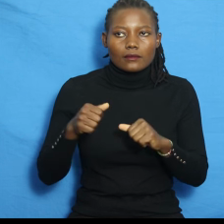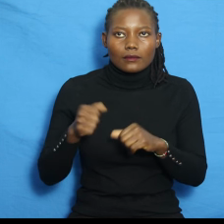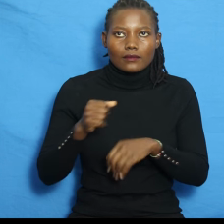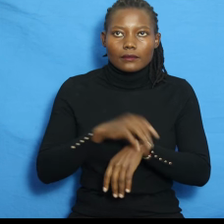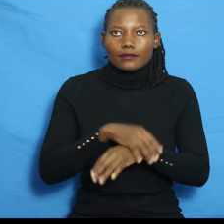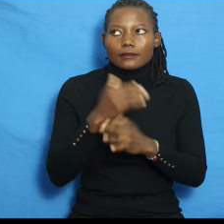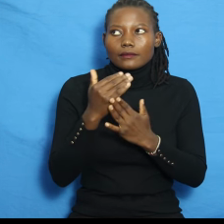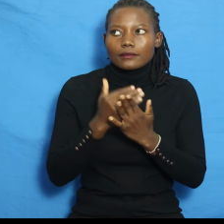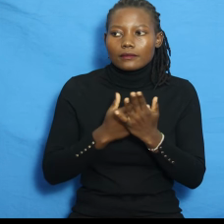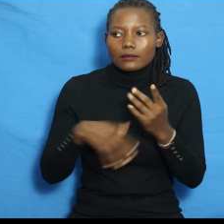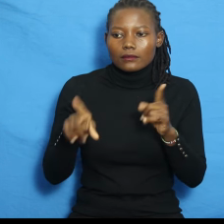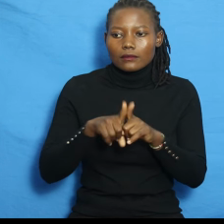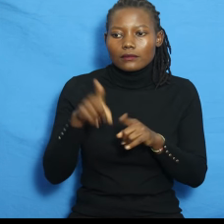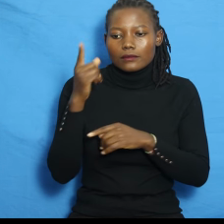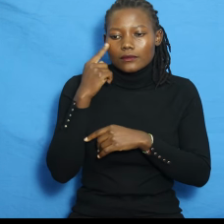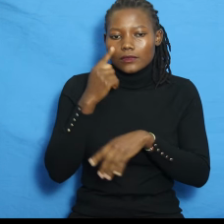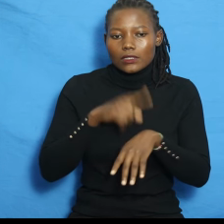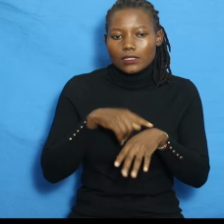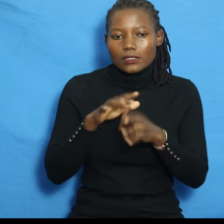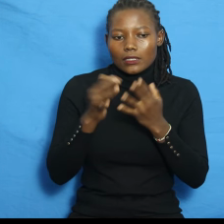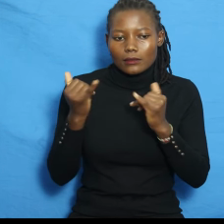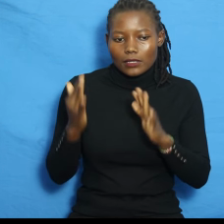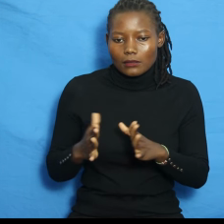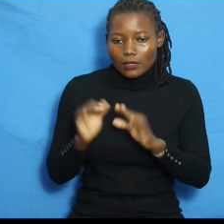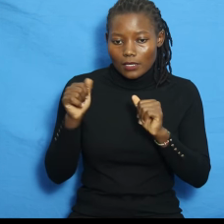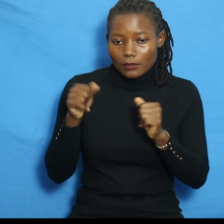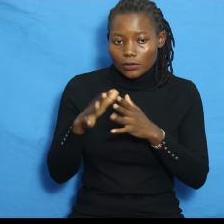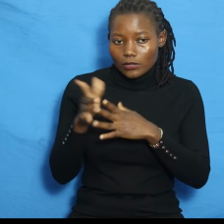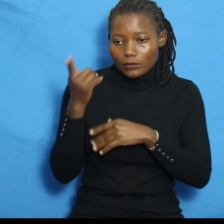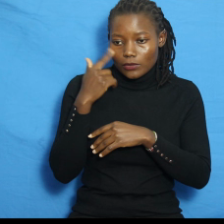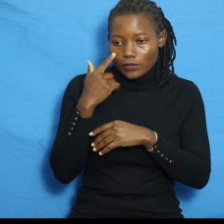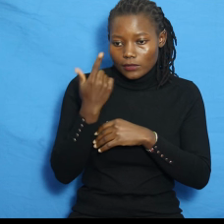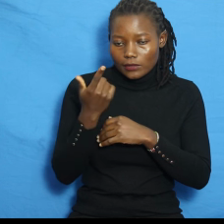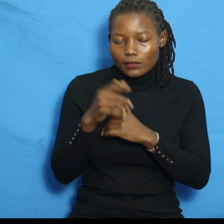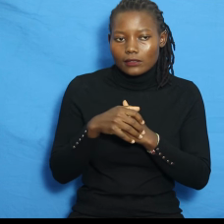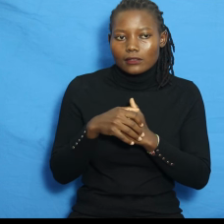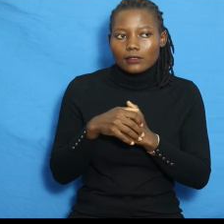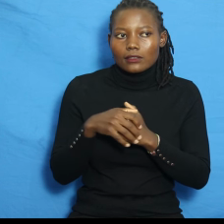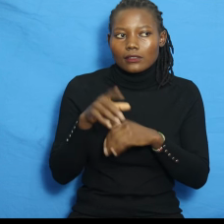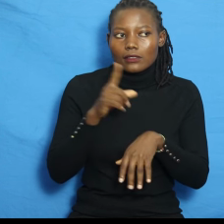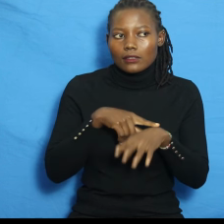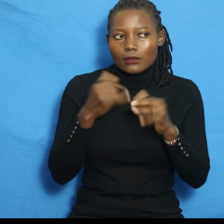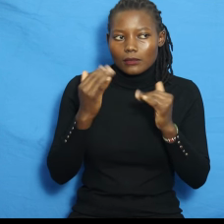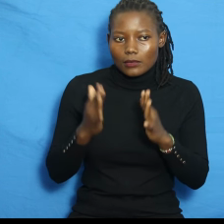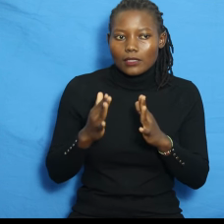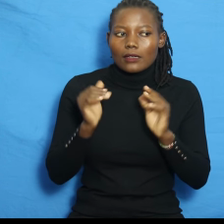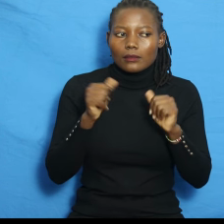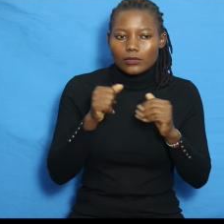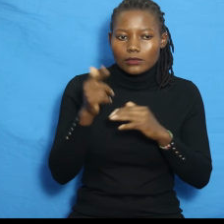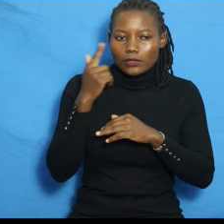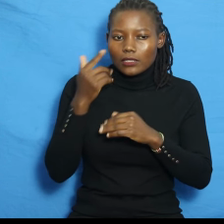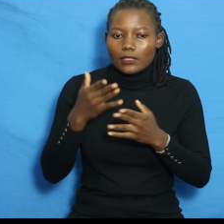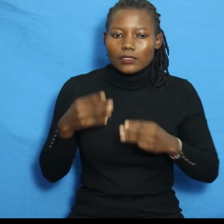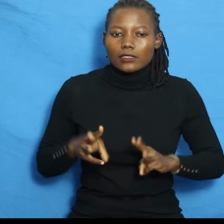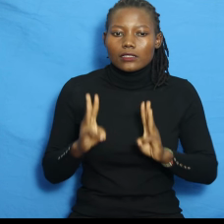program, and you see also when the athlete can actually see, when the athlete can actually see that this is the